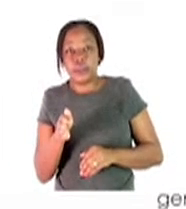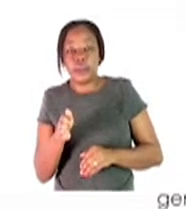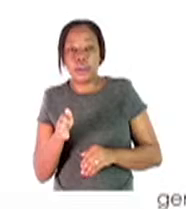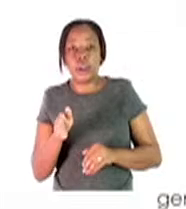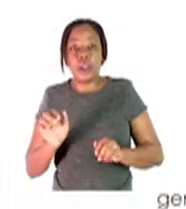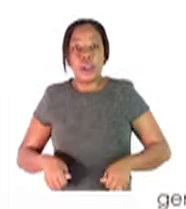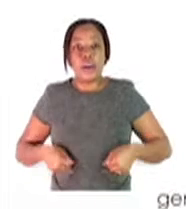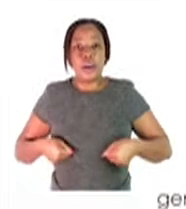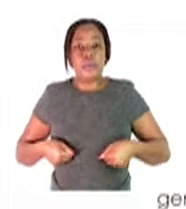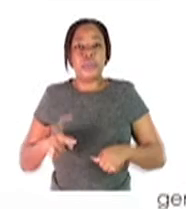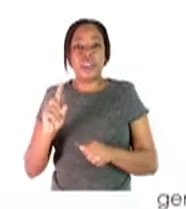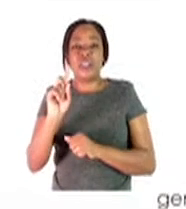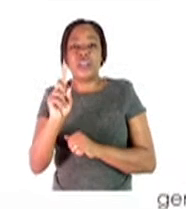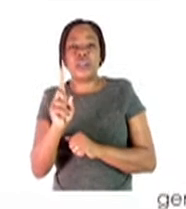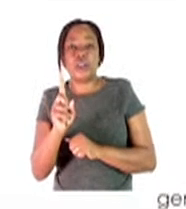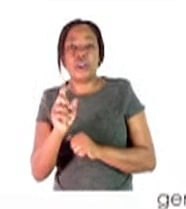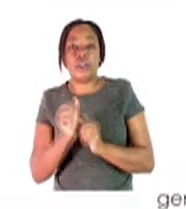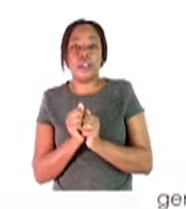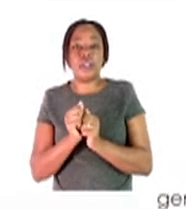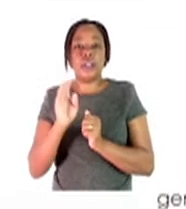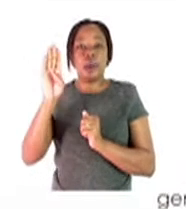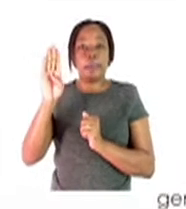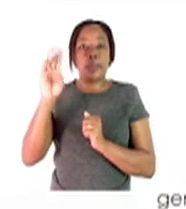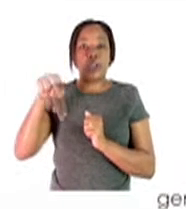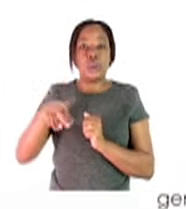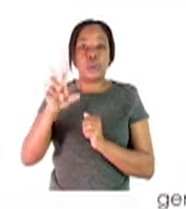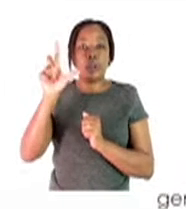widow. And